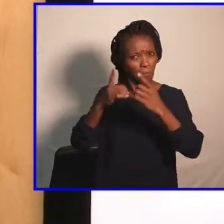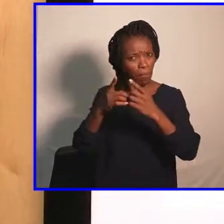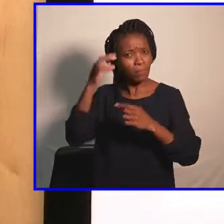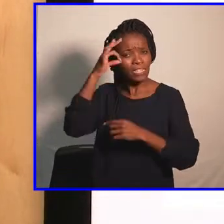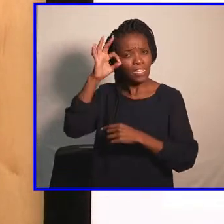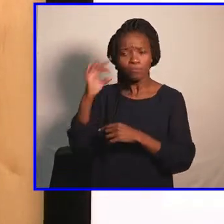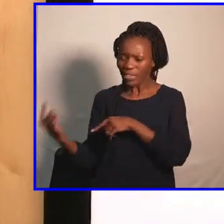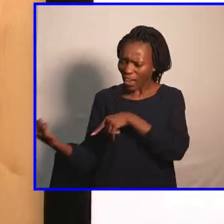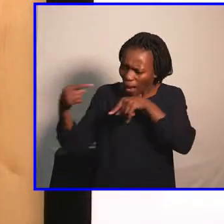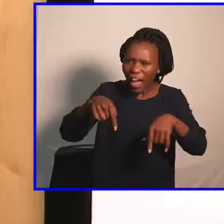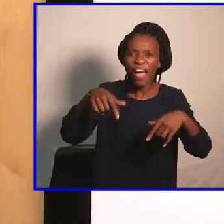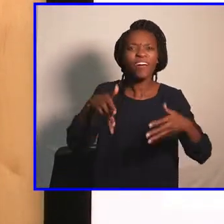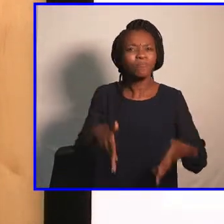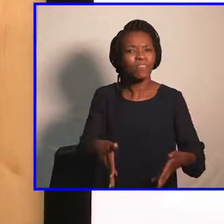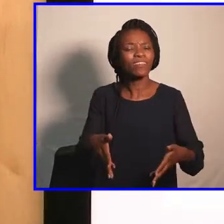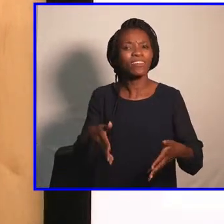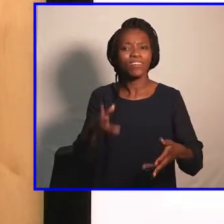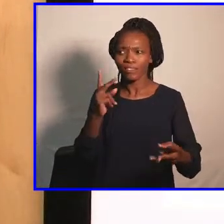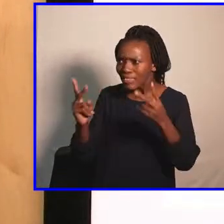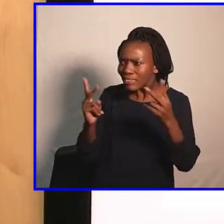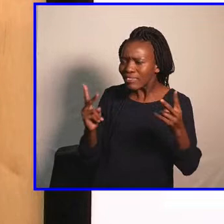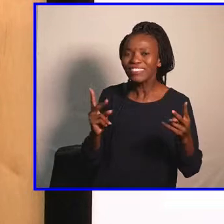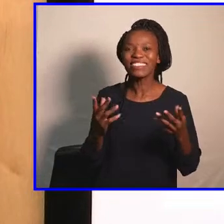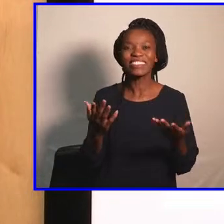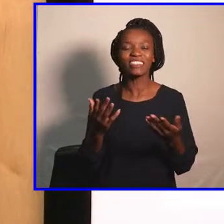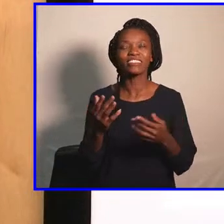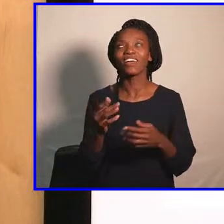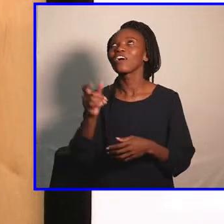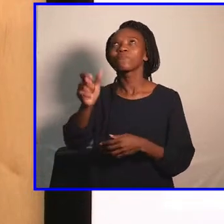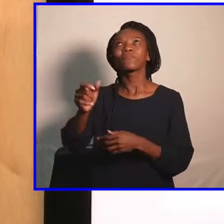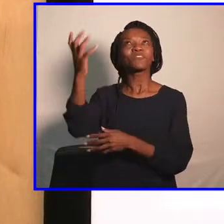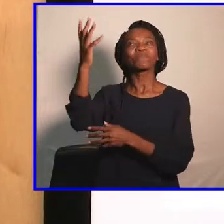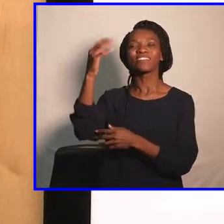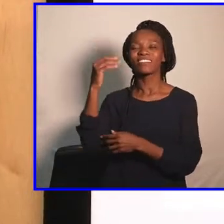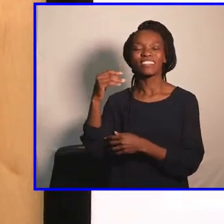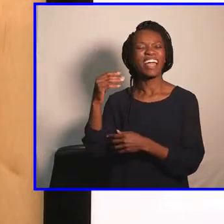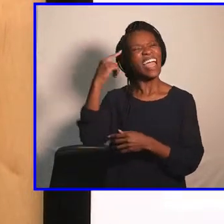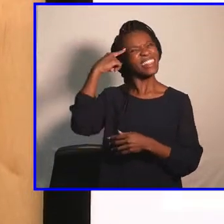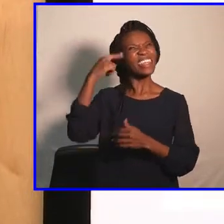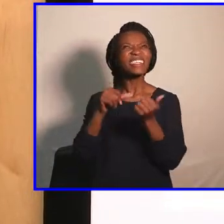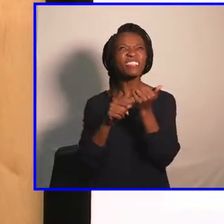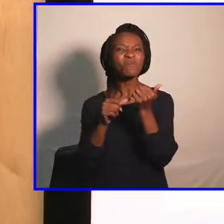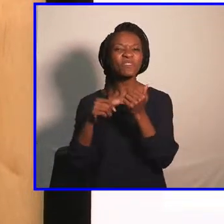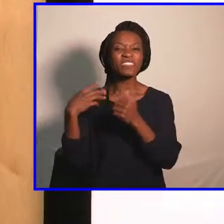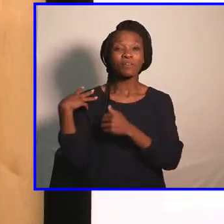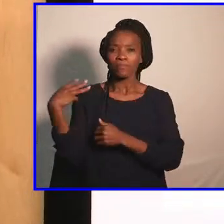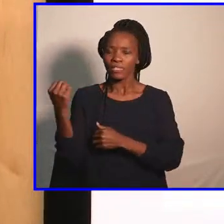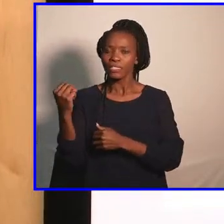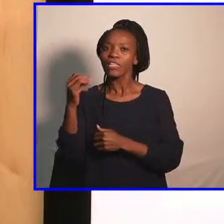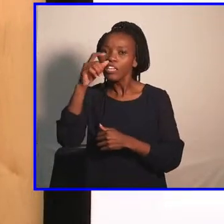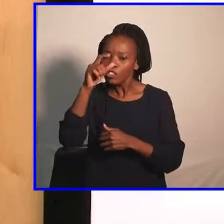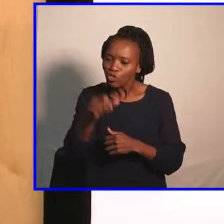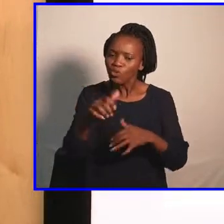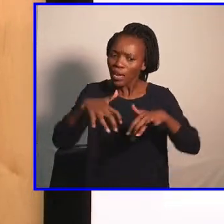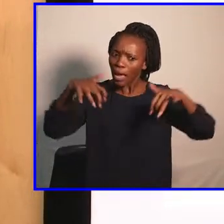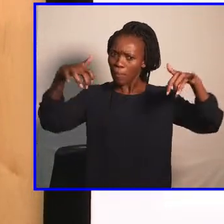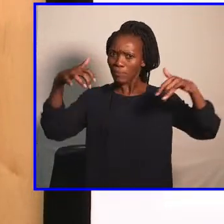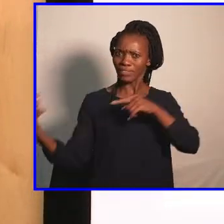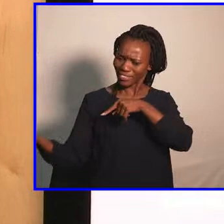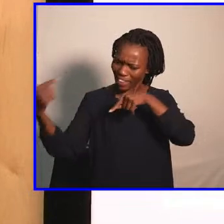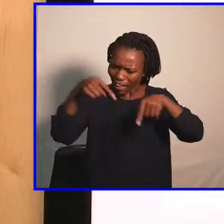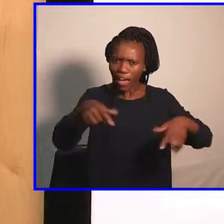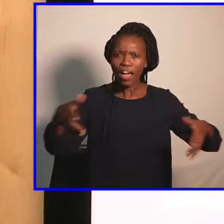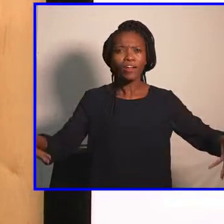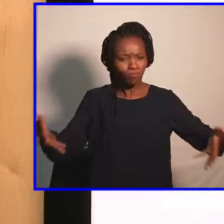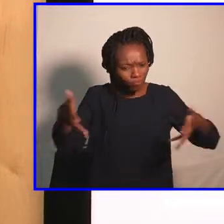You suggested, someone suggested, it was the Deputy Minister who said, we should get the cabinet to come and